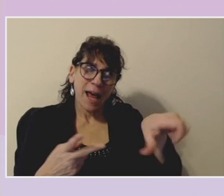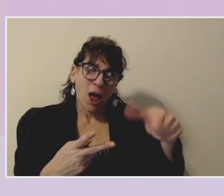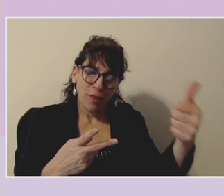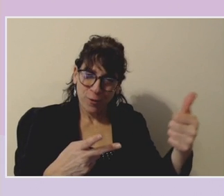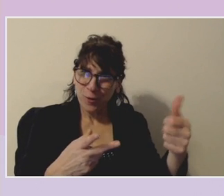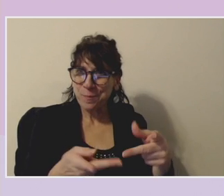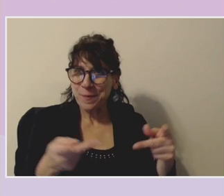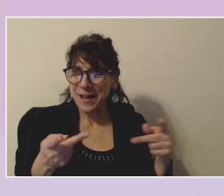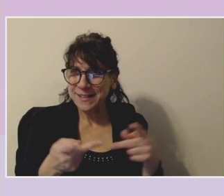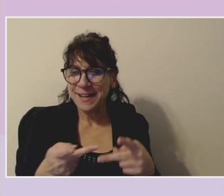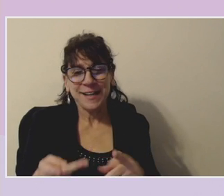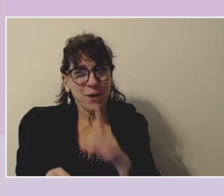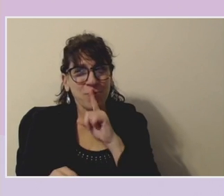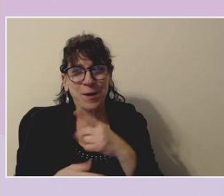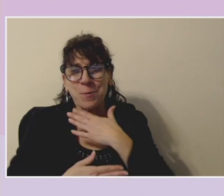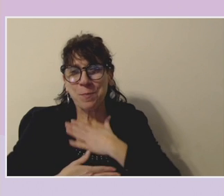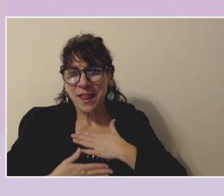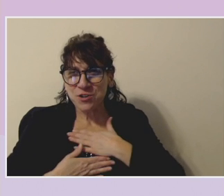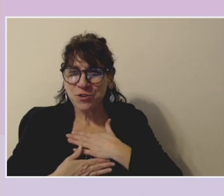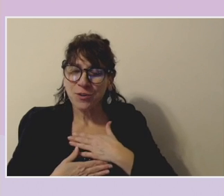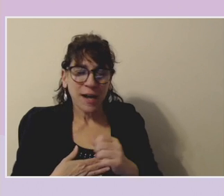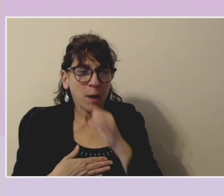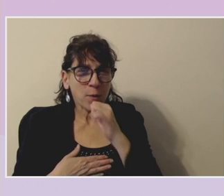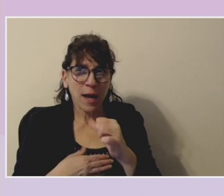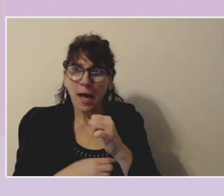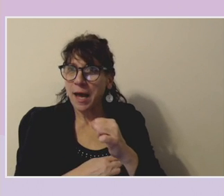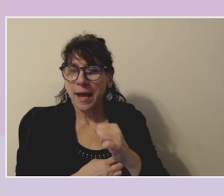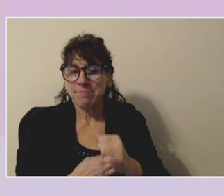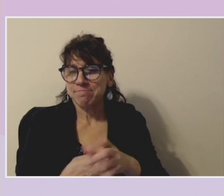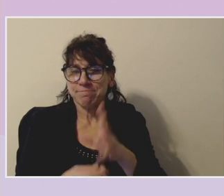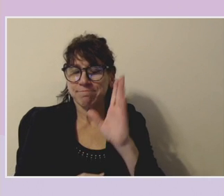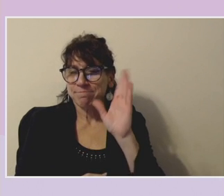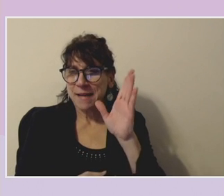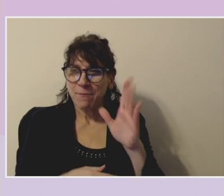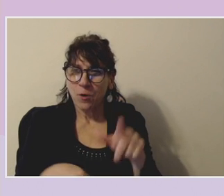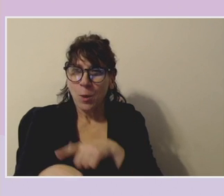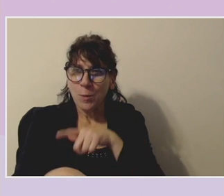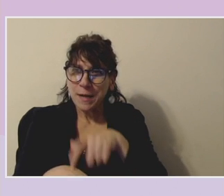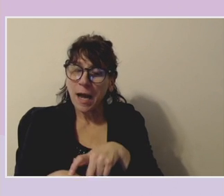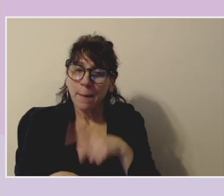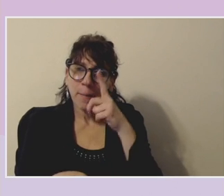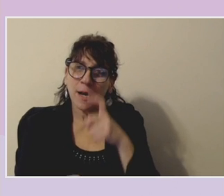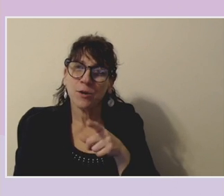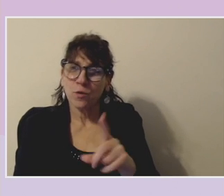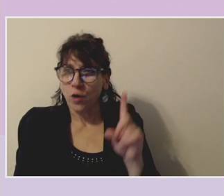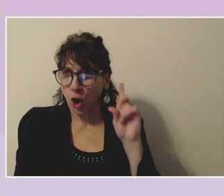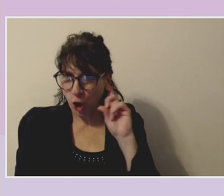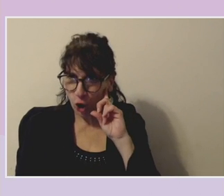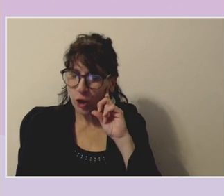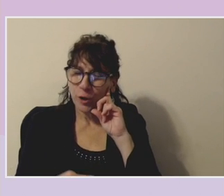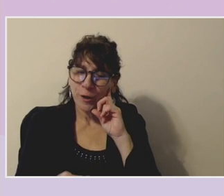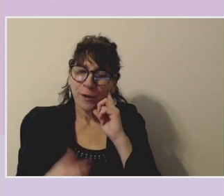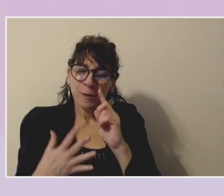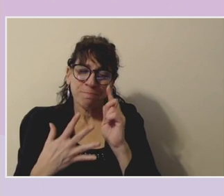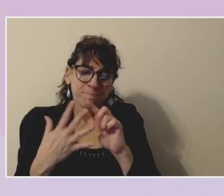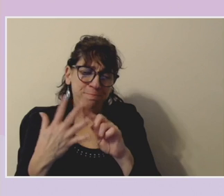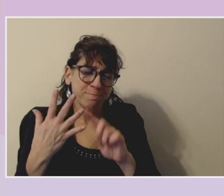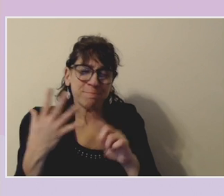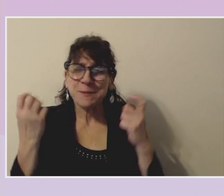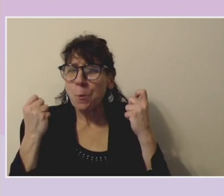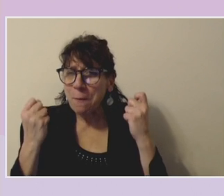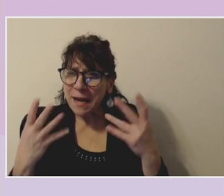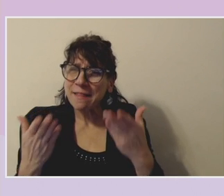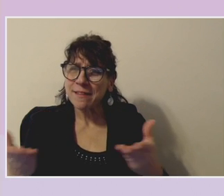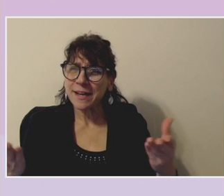was a real pleasure. I'm not going to take long because you've heard so many things. I wanted